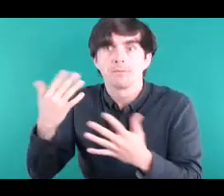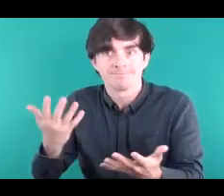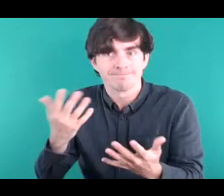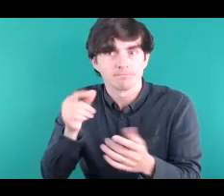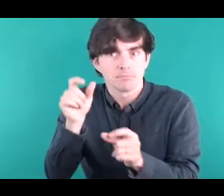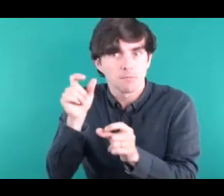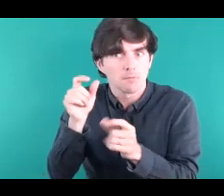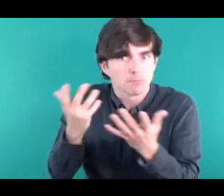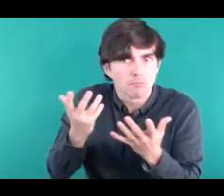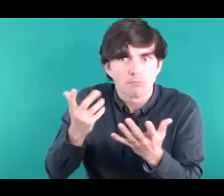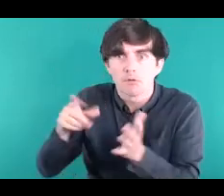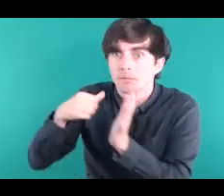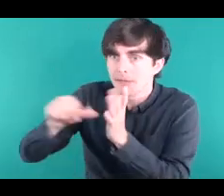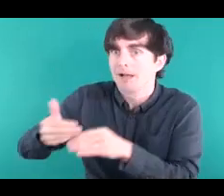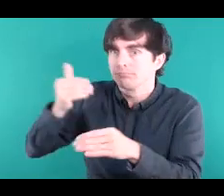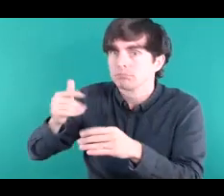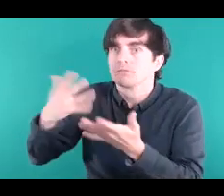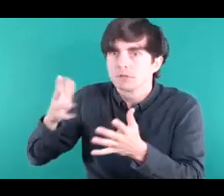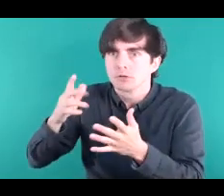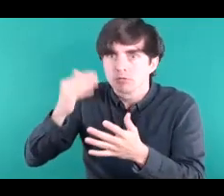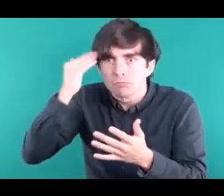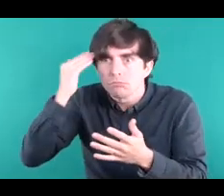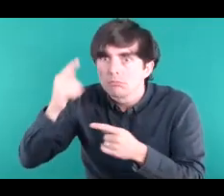adopted in-kind support such as food